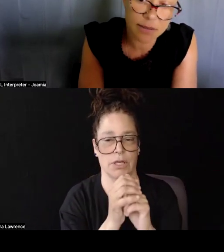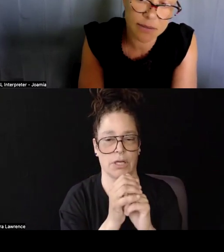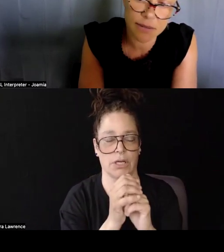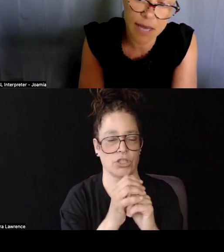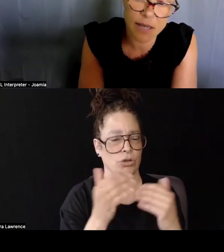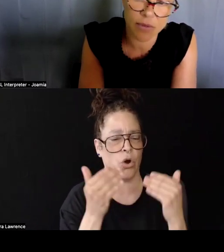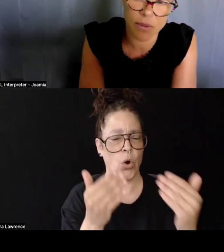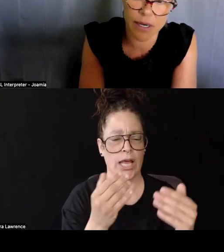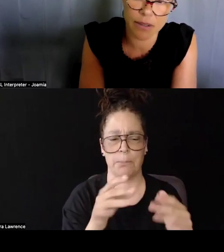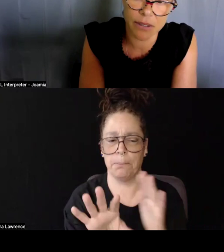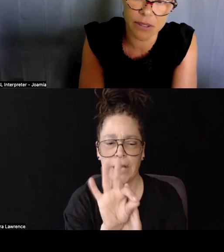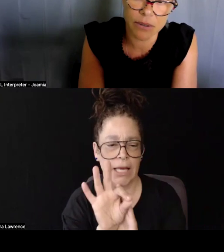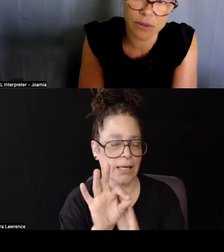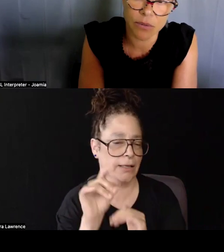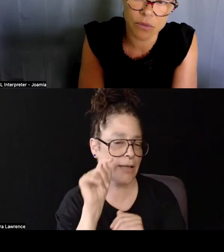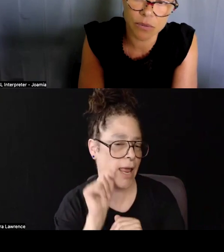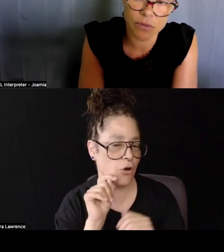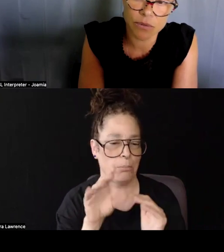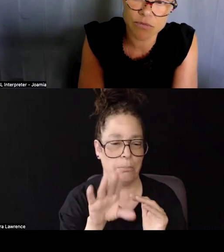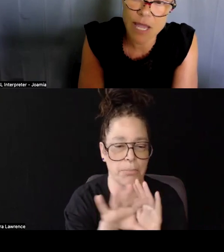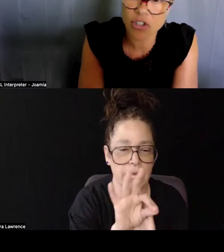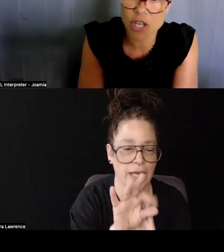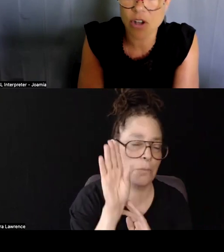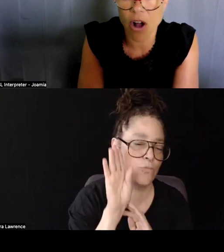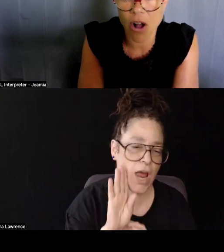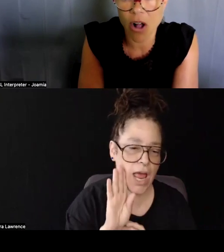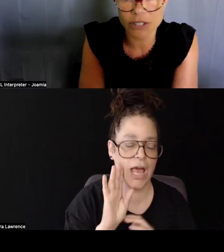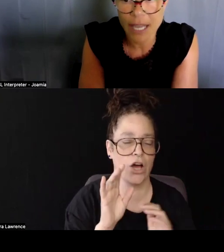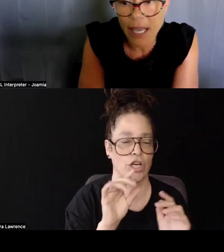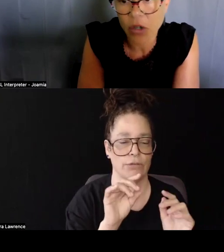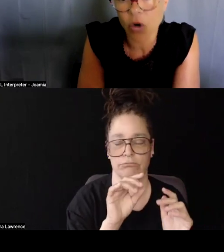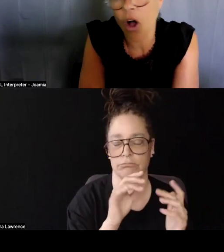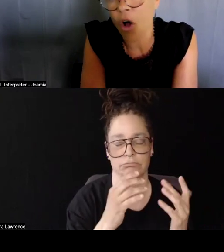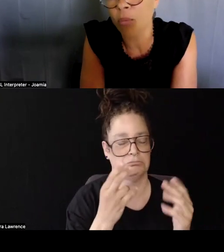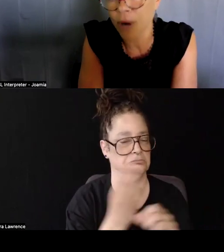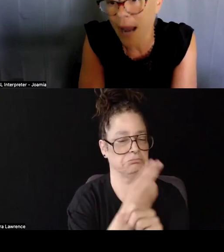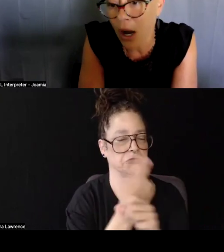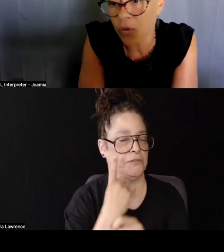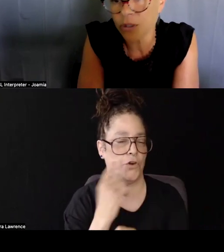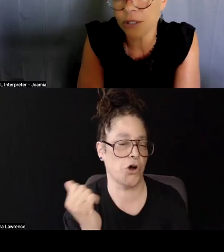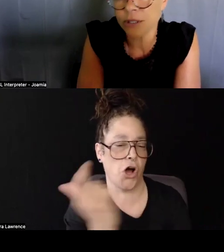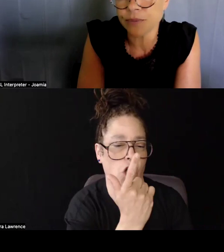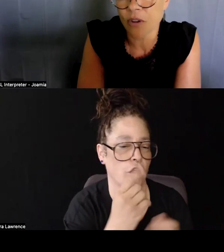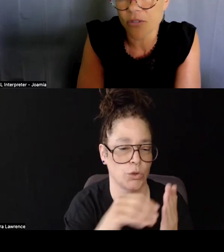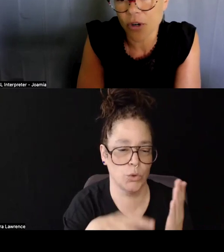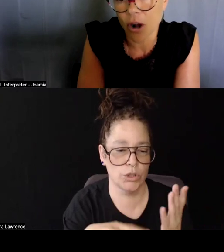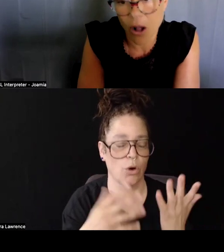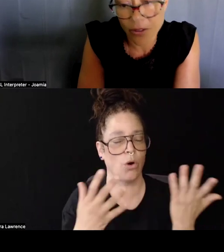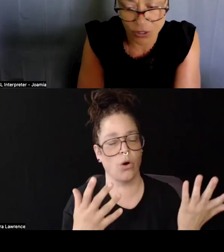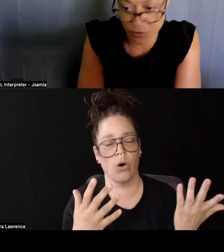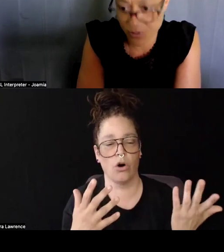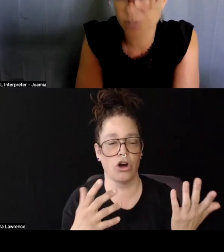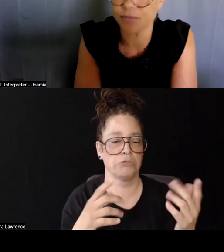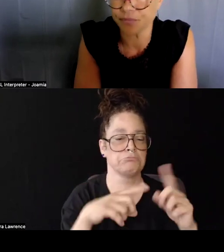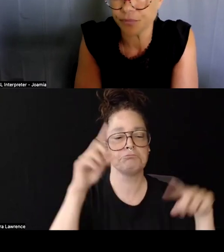That is not required. Pick just all tan or all brown for all